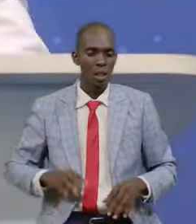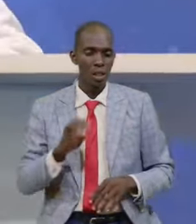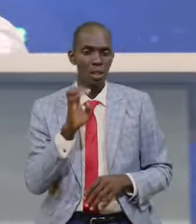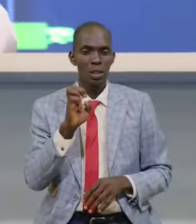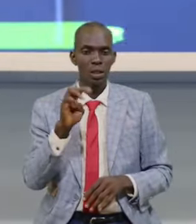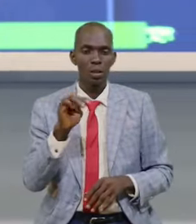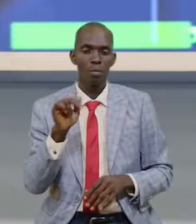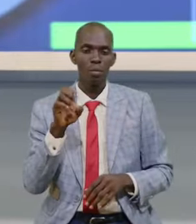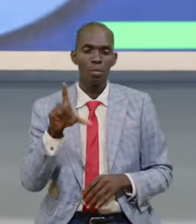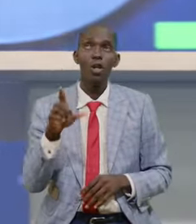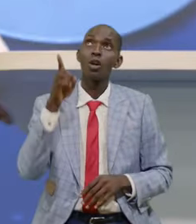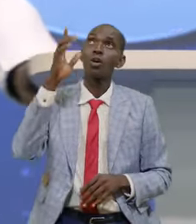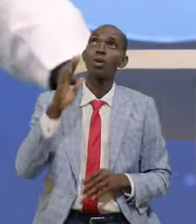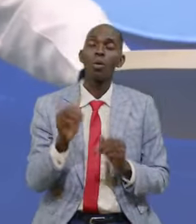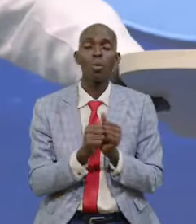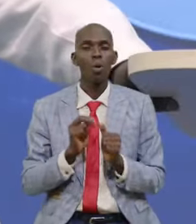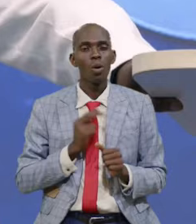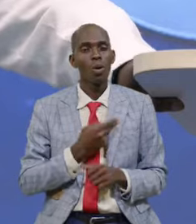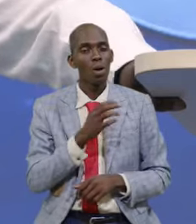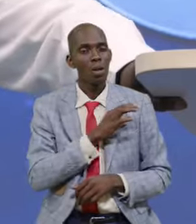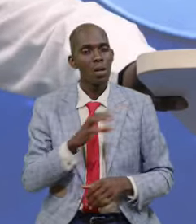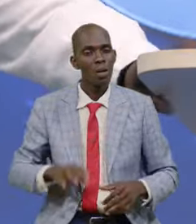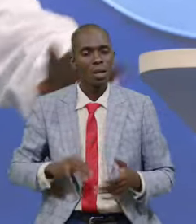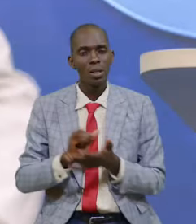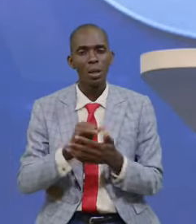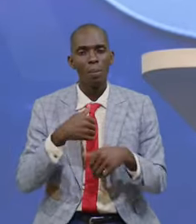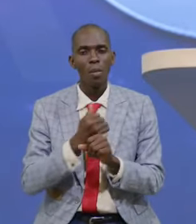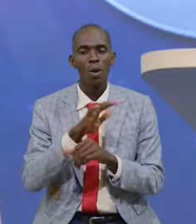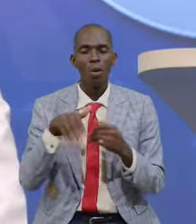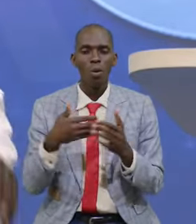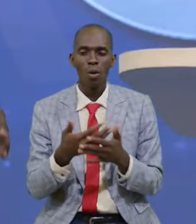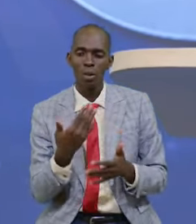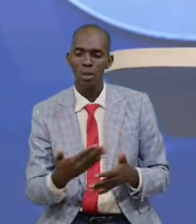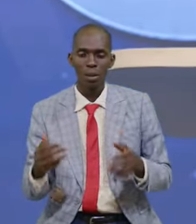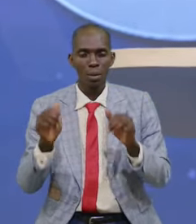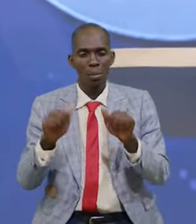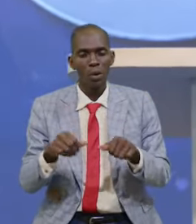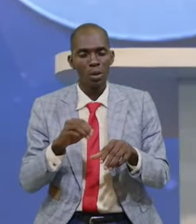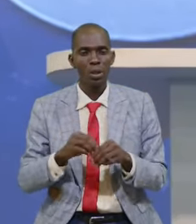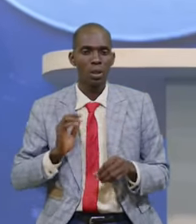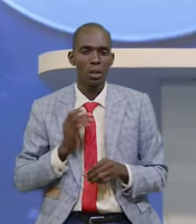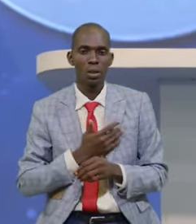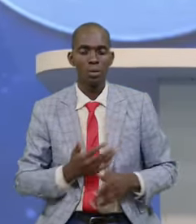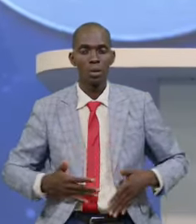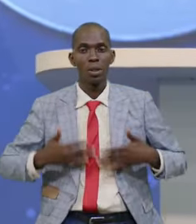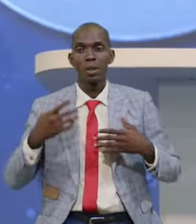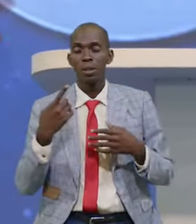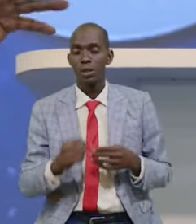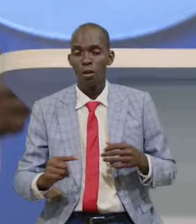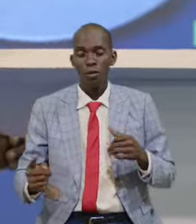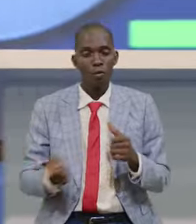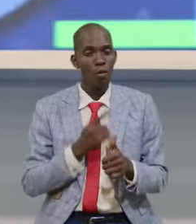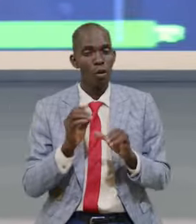us. Christ that makes all things possible in our lives. The first chance you get,